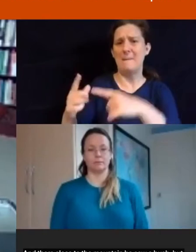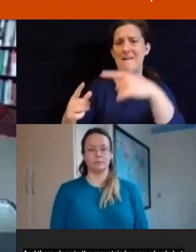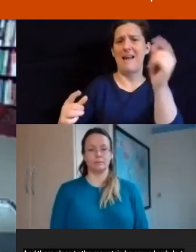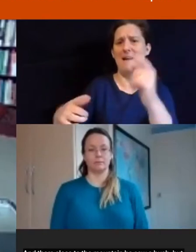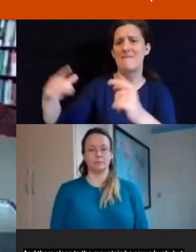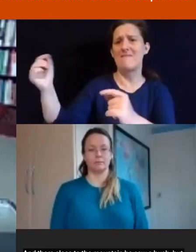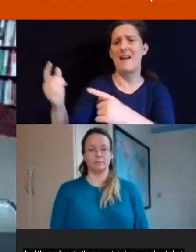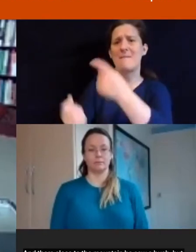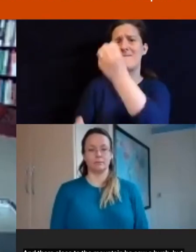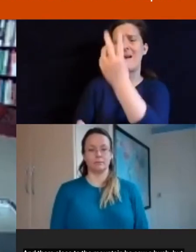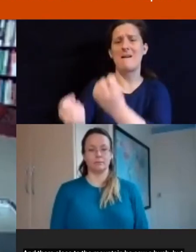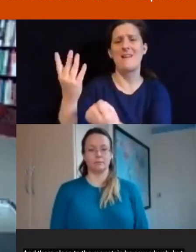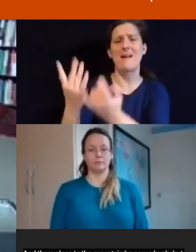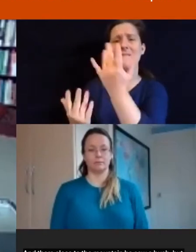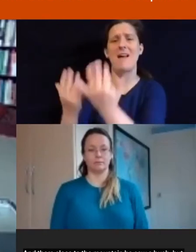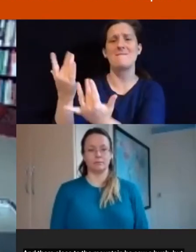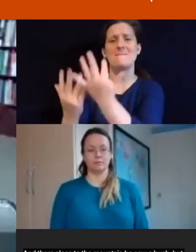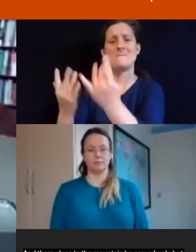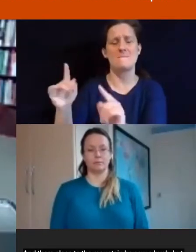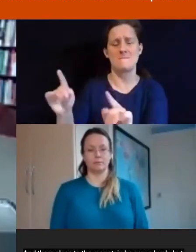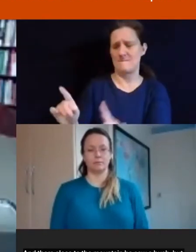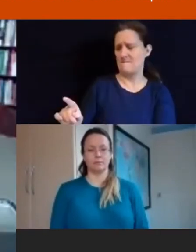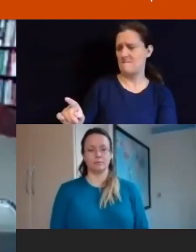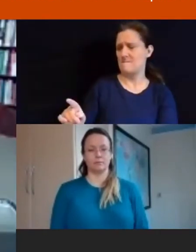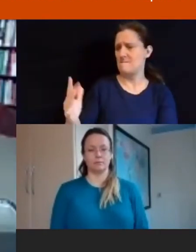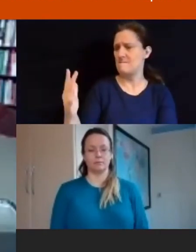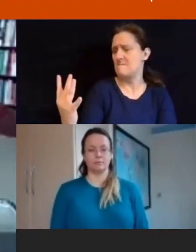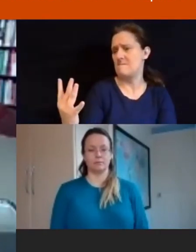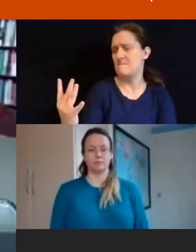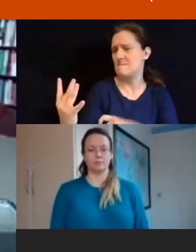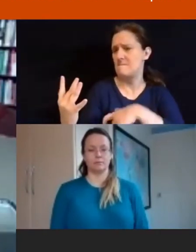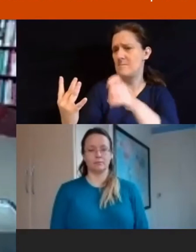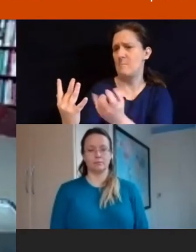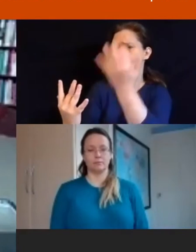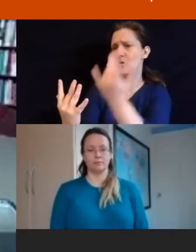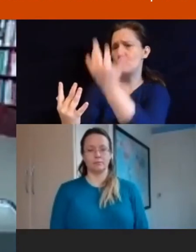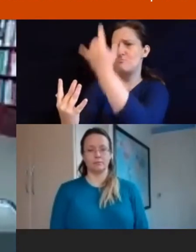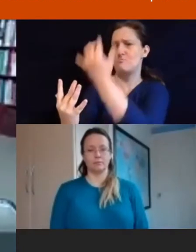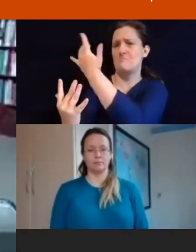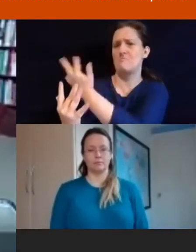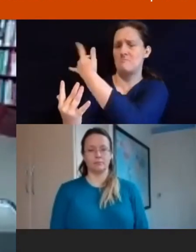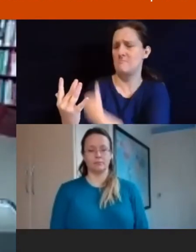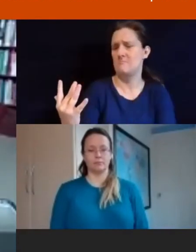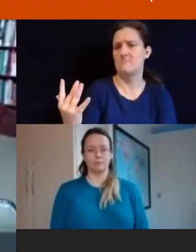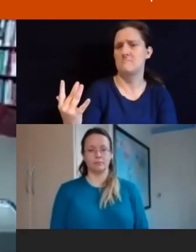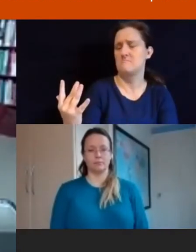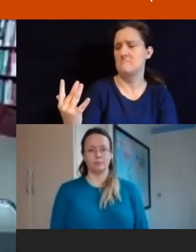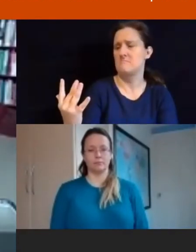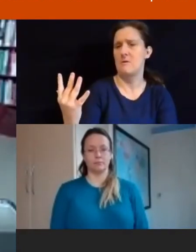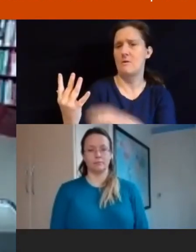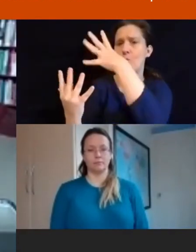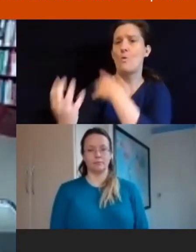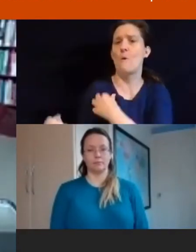And even though it continued burning, the flames never